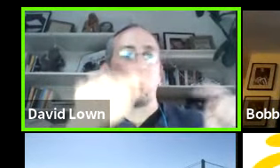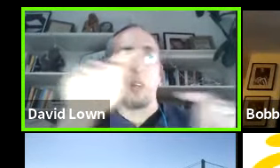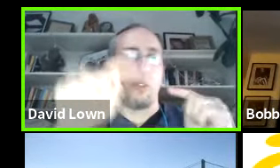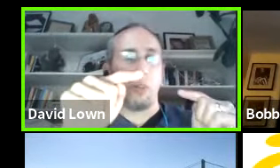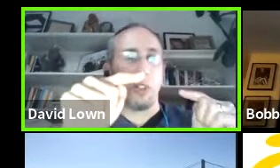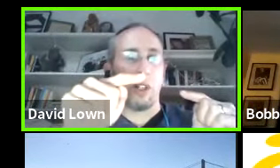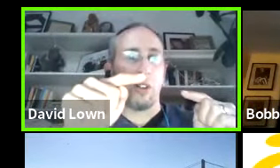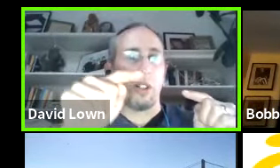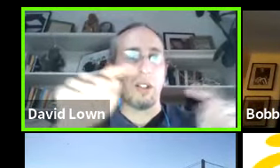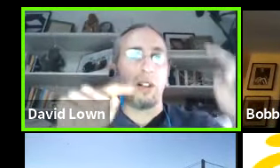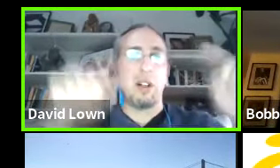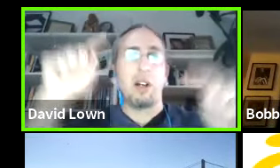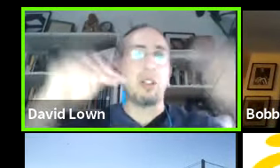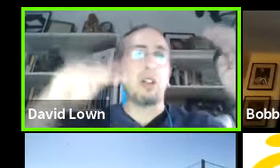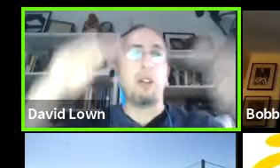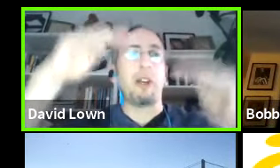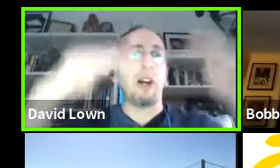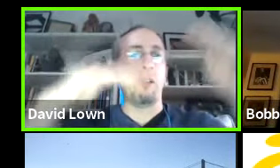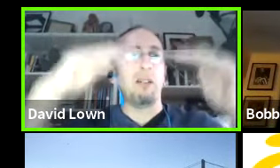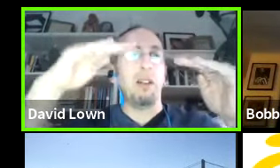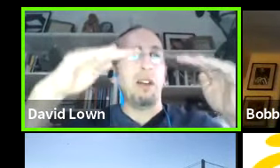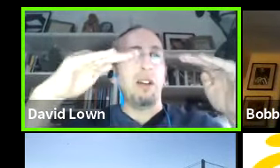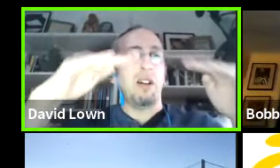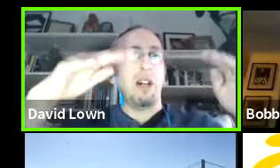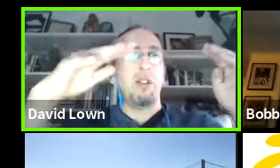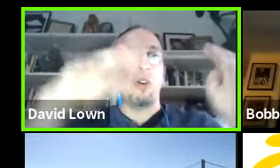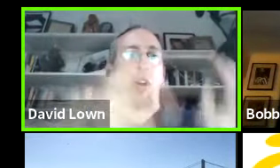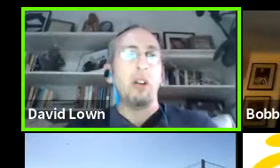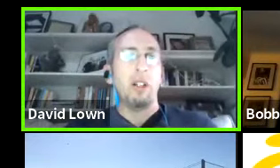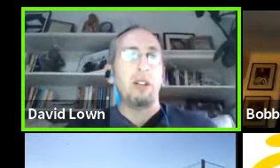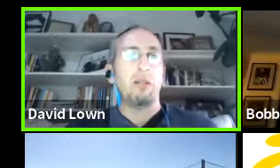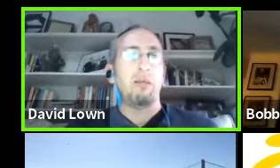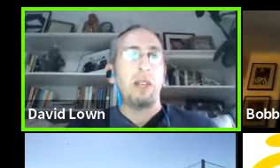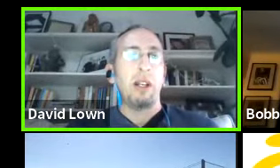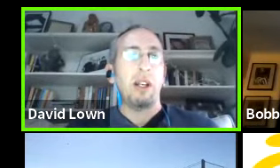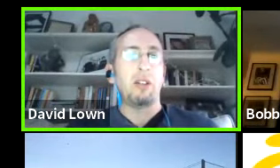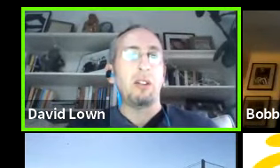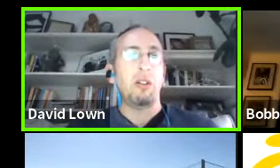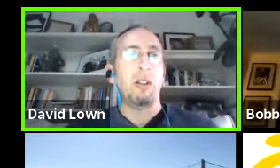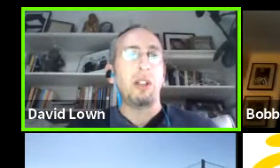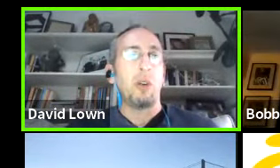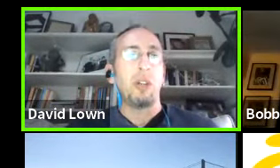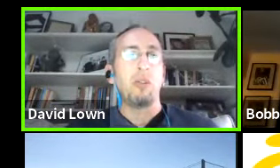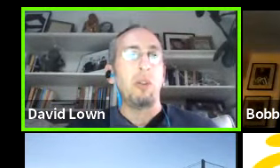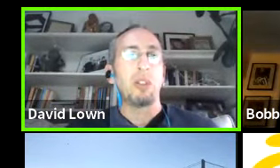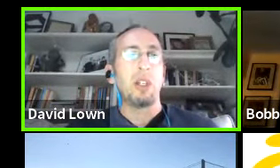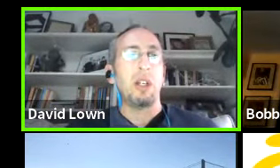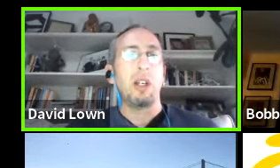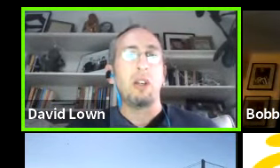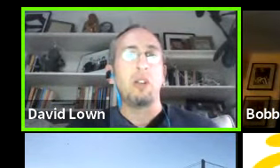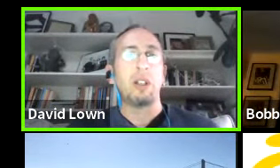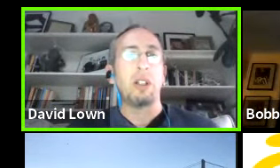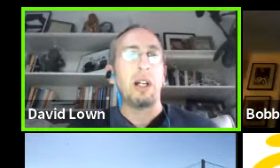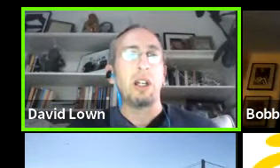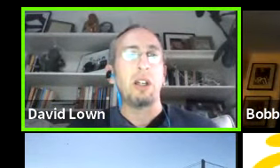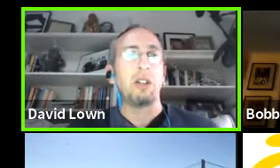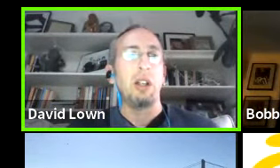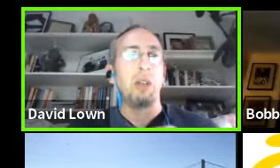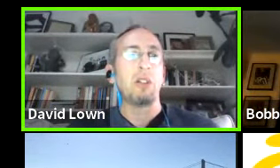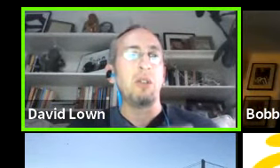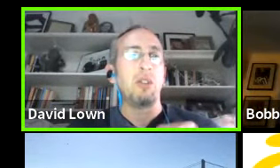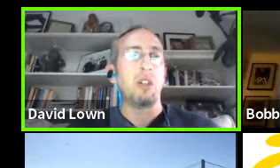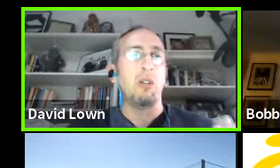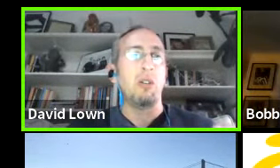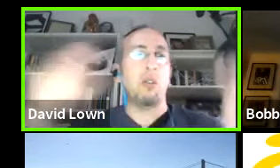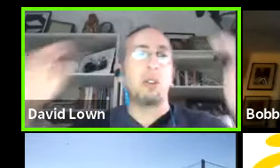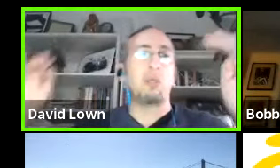numbers show a 23% increase. I'm just trying to figure out, have you already included the 23% increase in allocation in